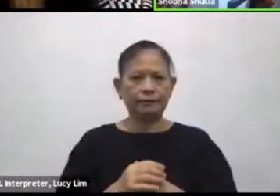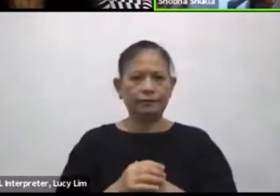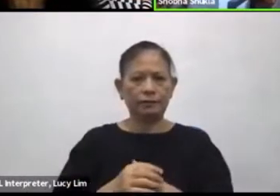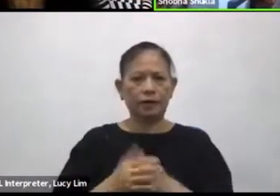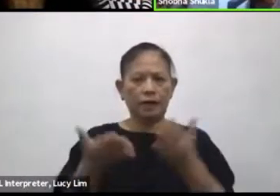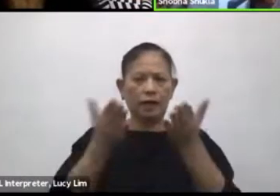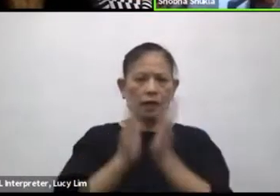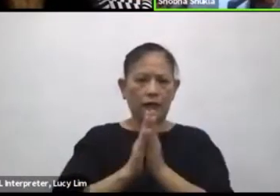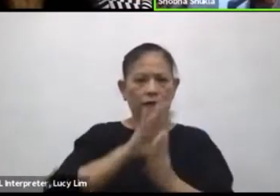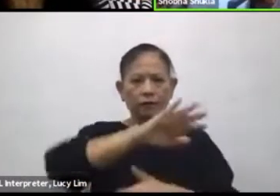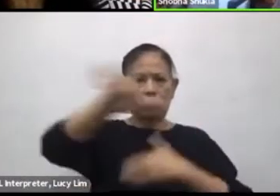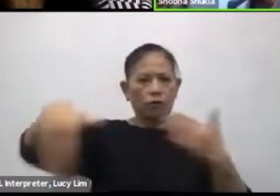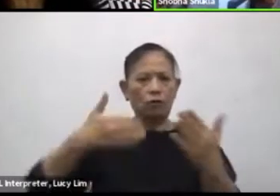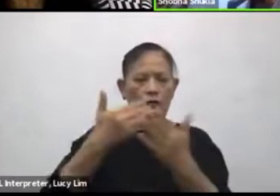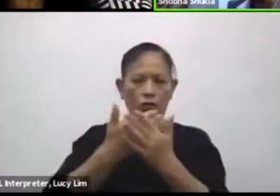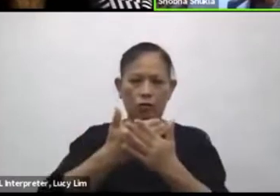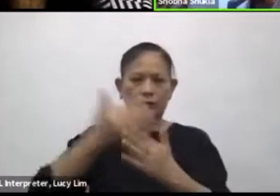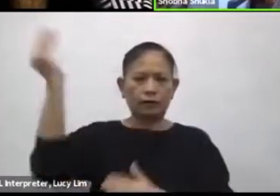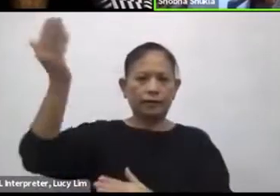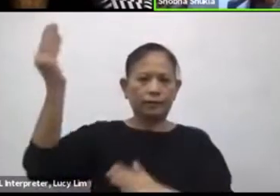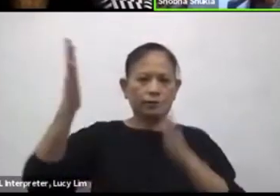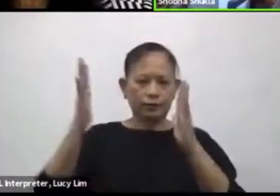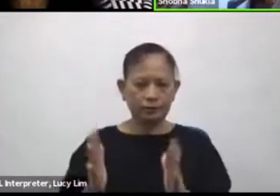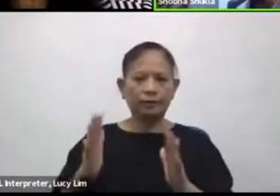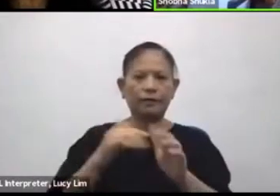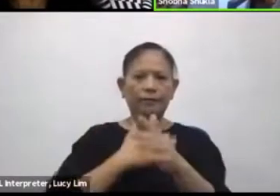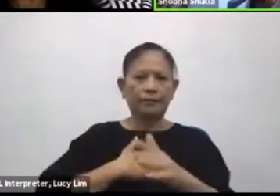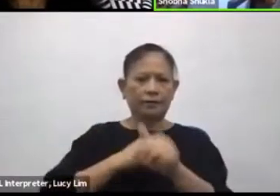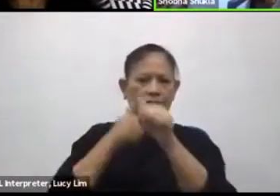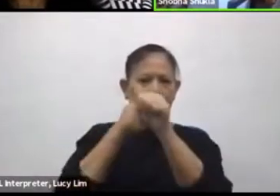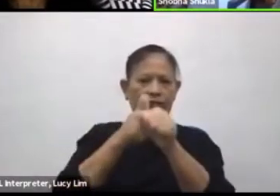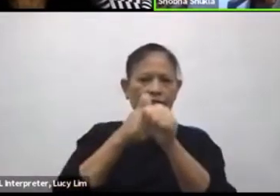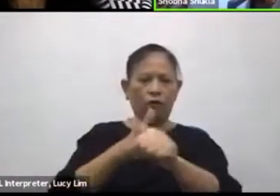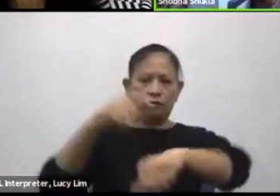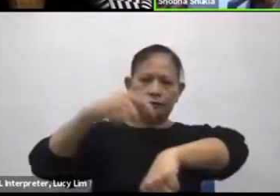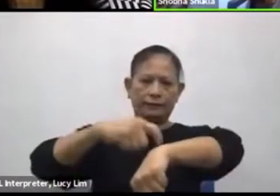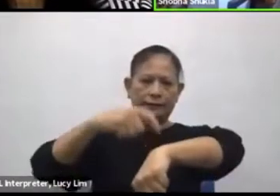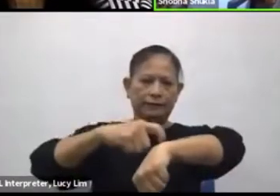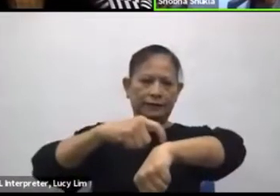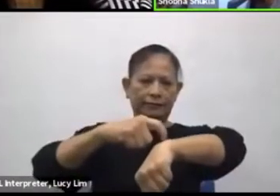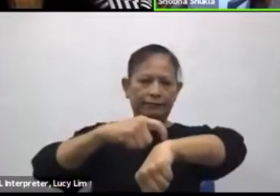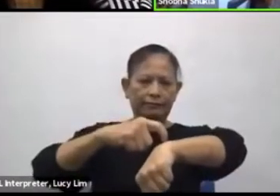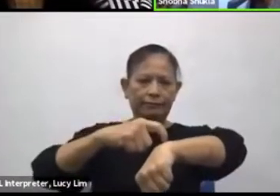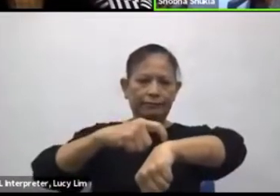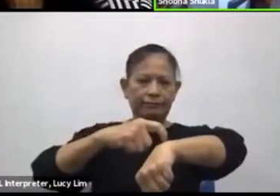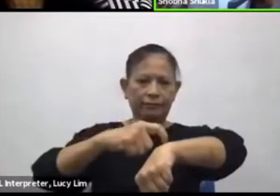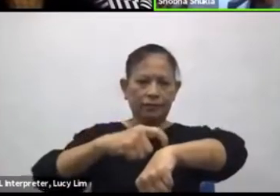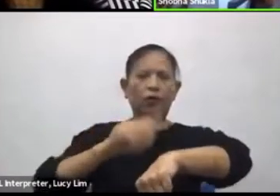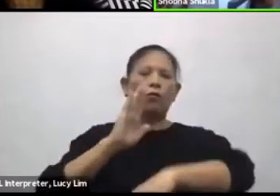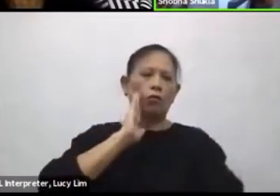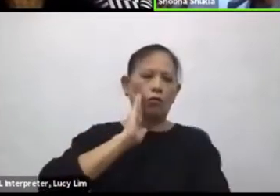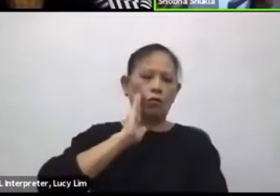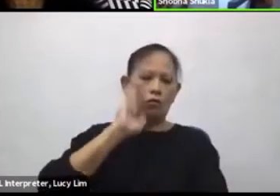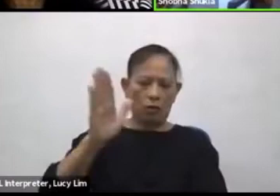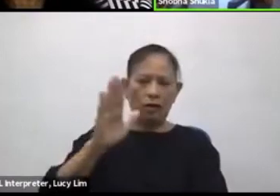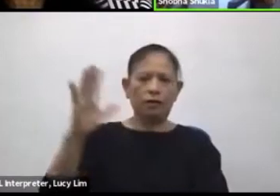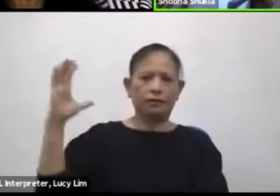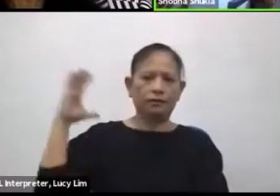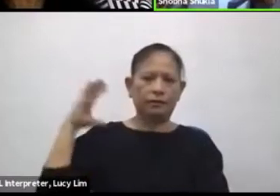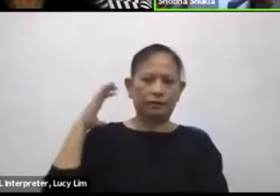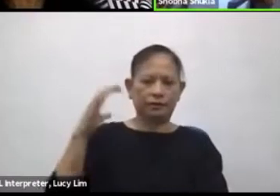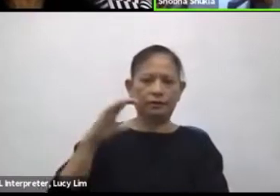all the presenters to please adhere to your allotted time. There will be a prompt from the chairperson 2 minutes